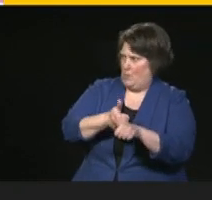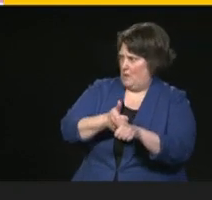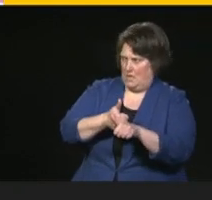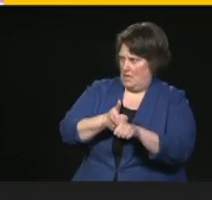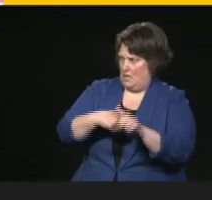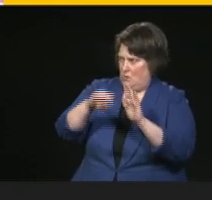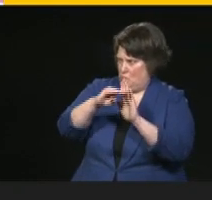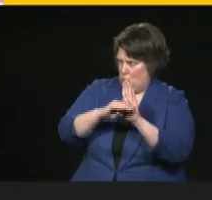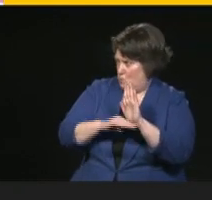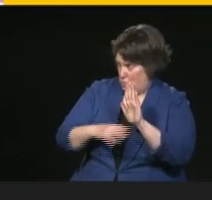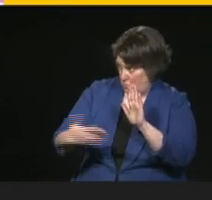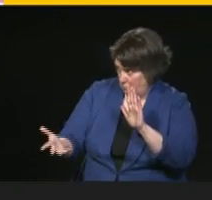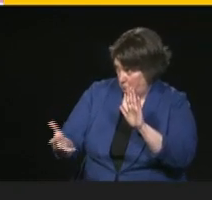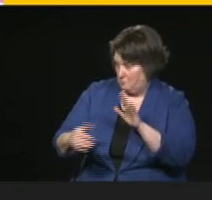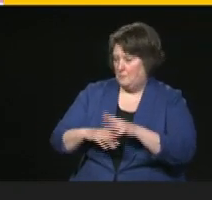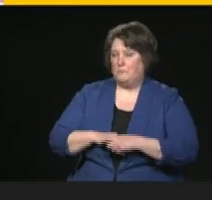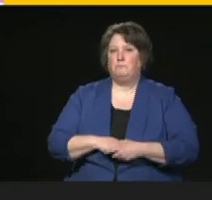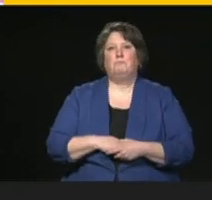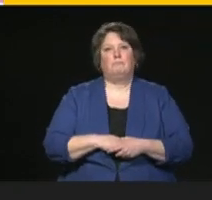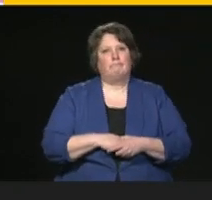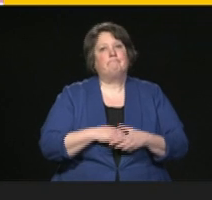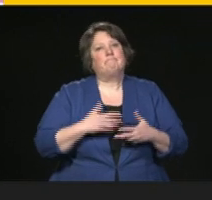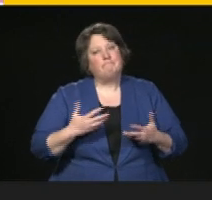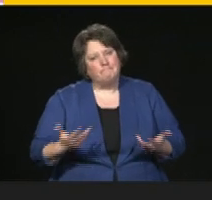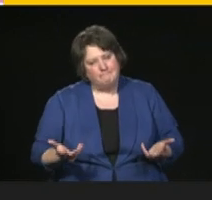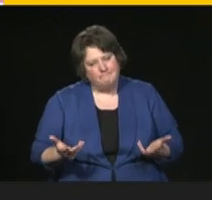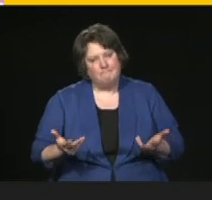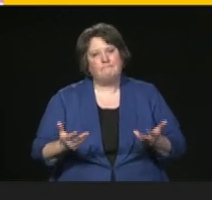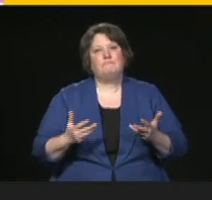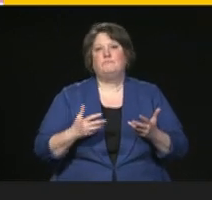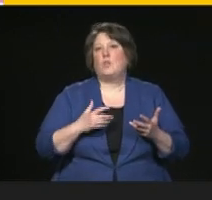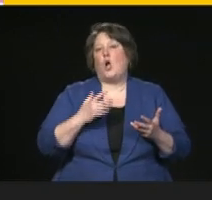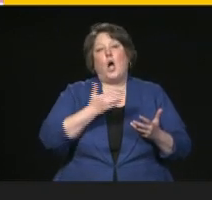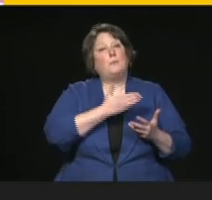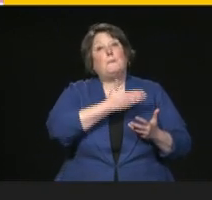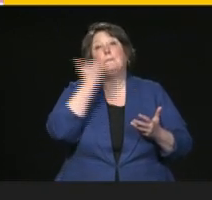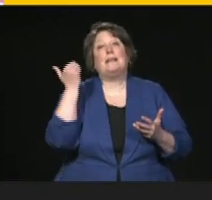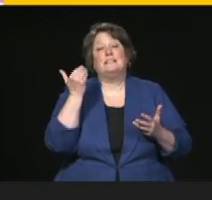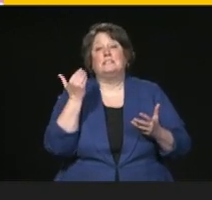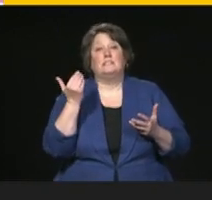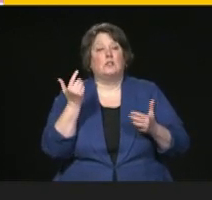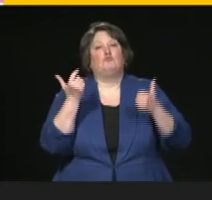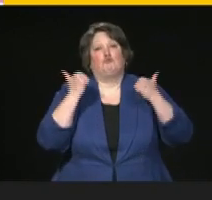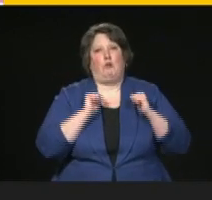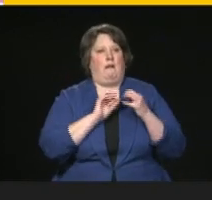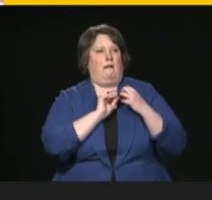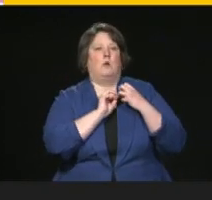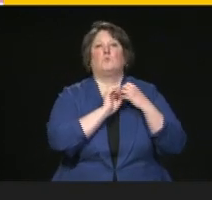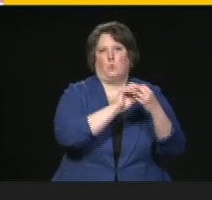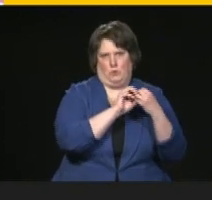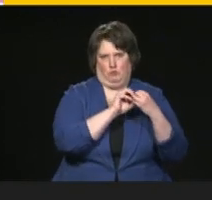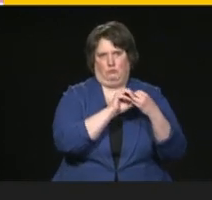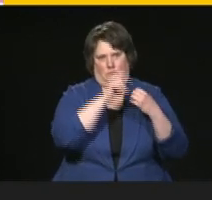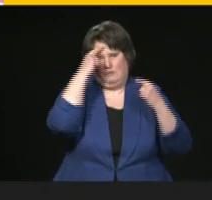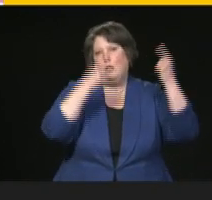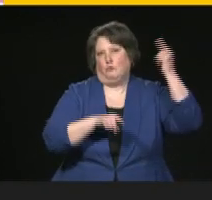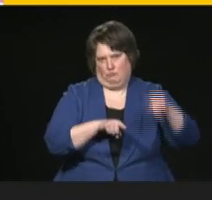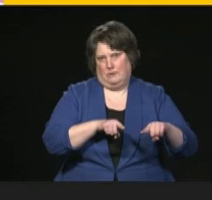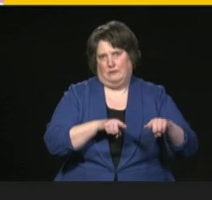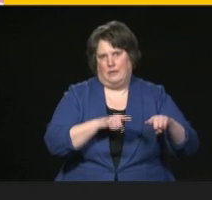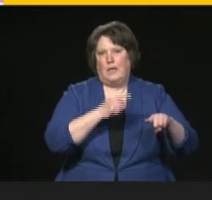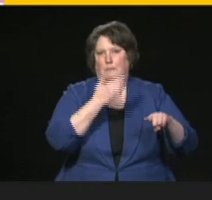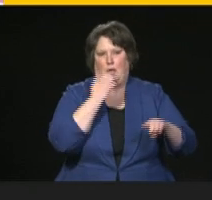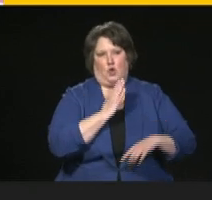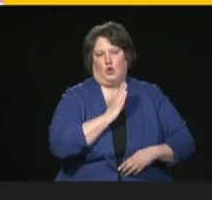I always think negotiations are best conducted in private, and I don't like dealing